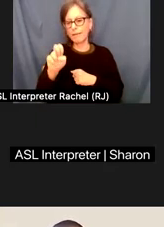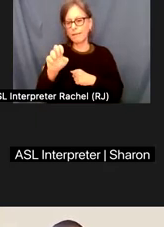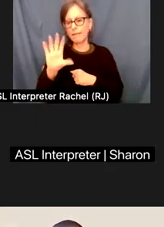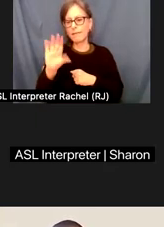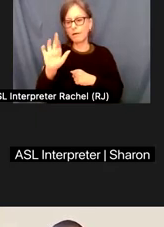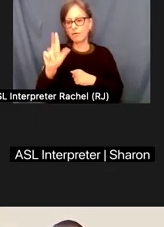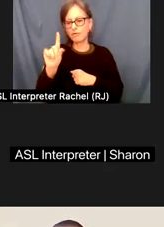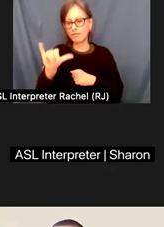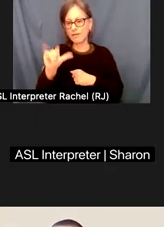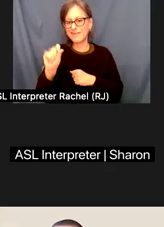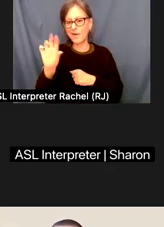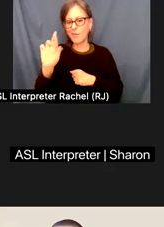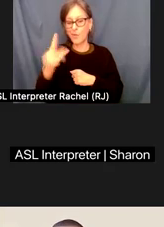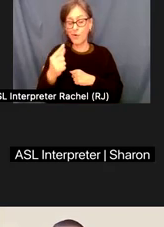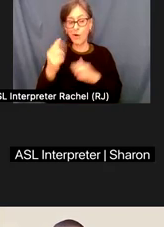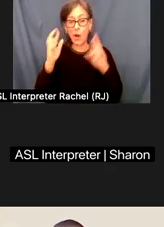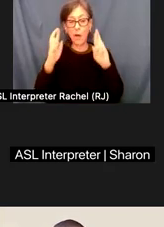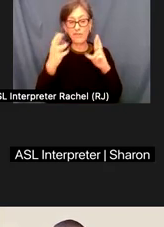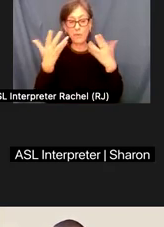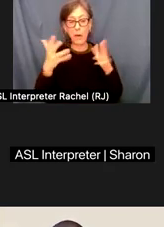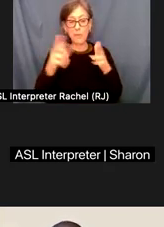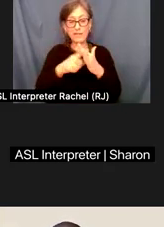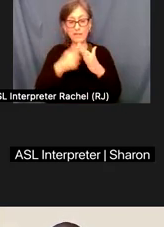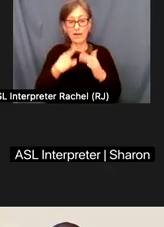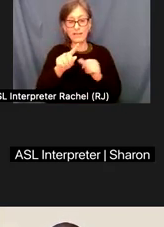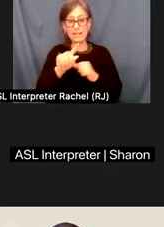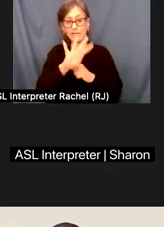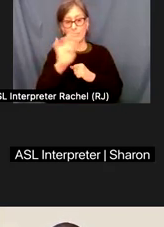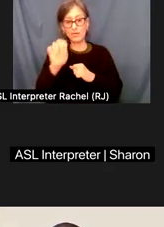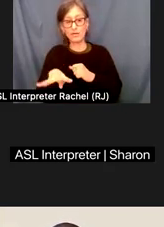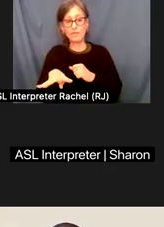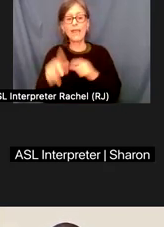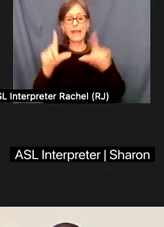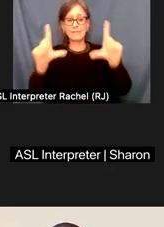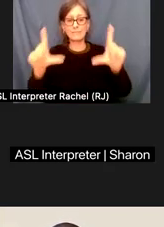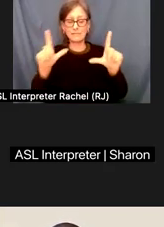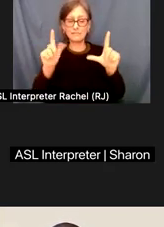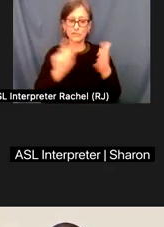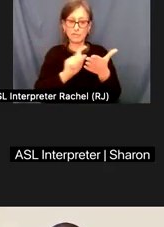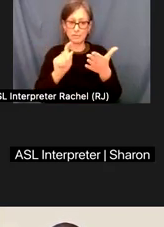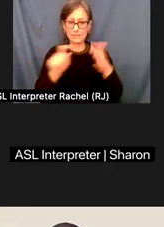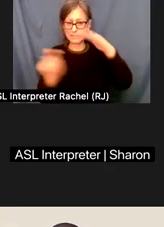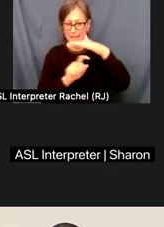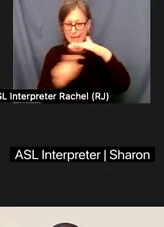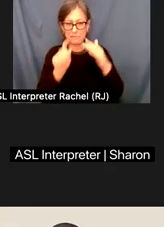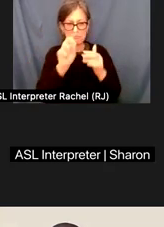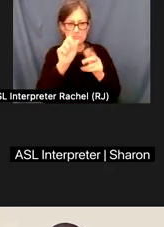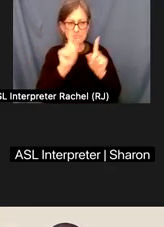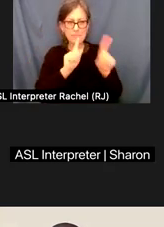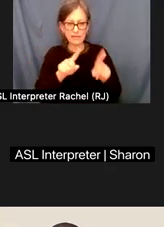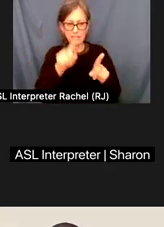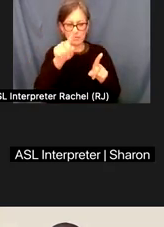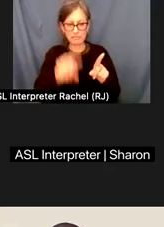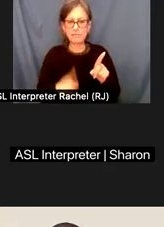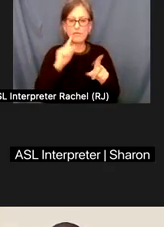Hopefully you've already started the survey, because we've shared that earlier on for you to provide feedback for each of the 7 steps. But there are other questions there